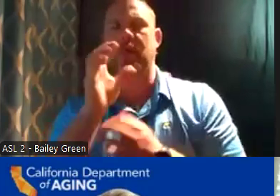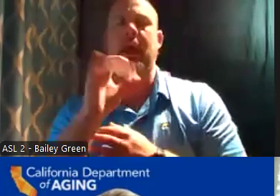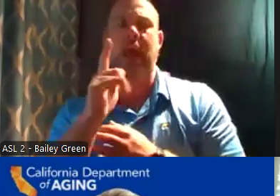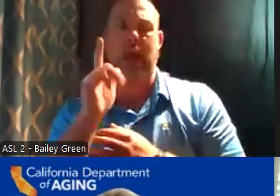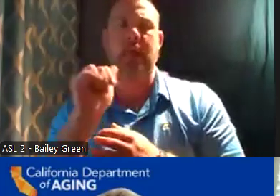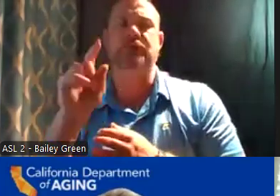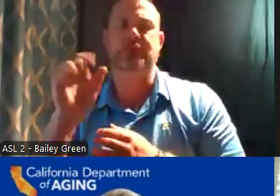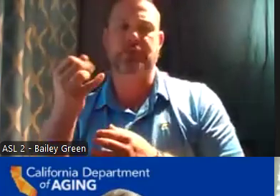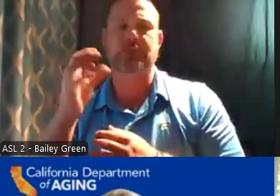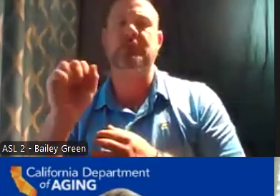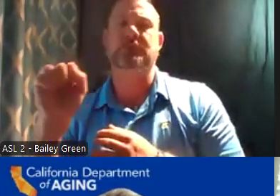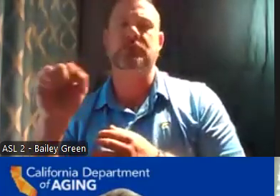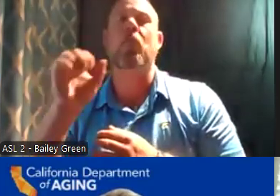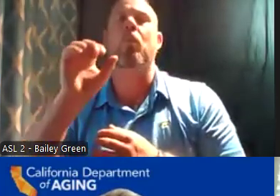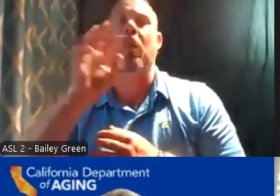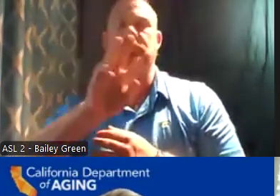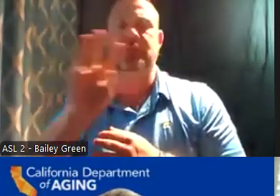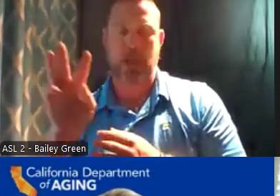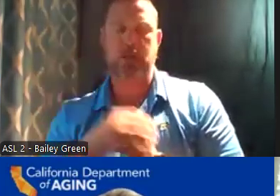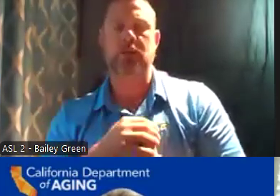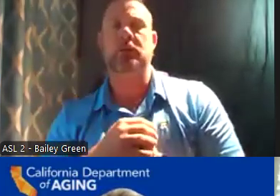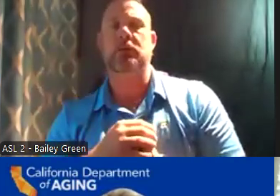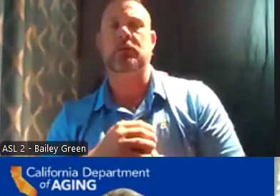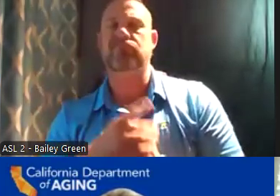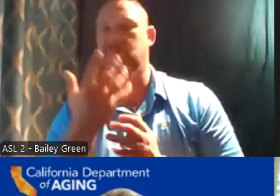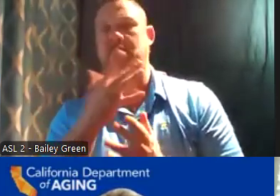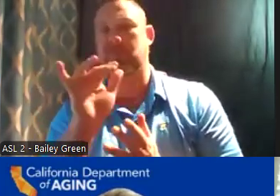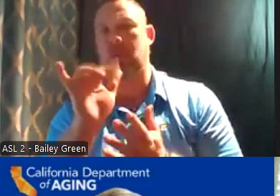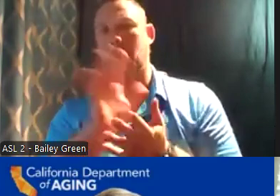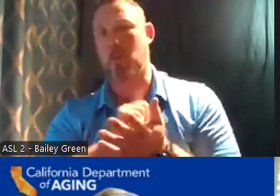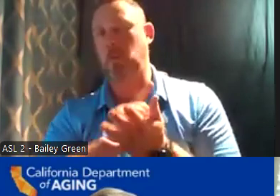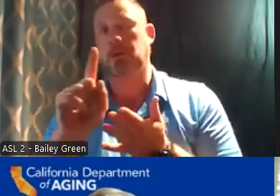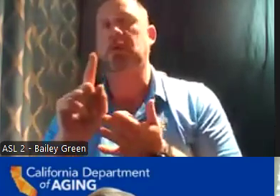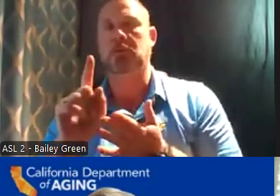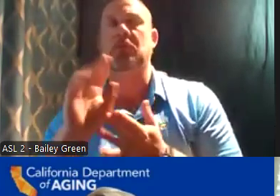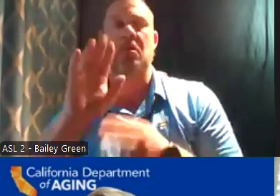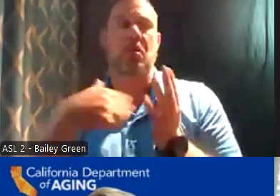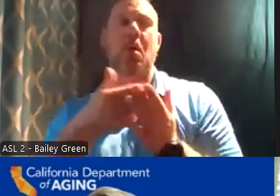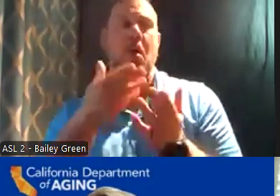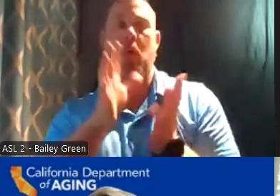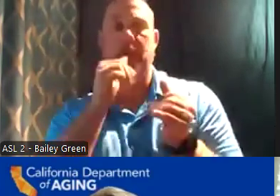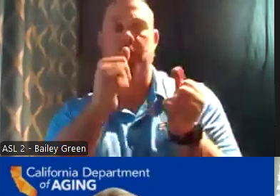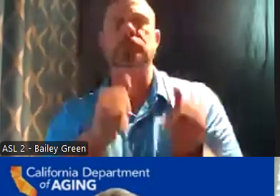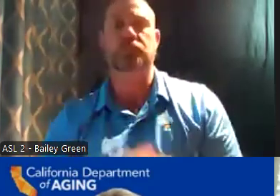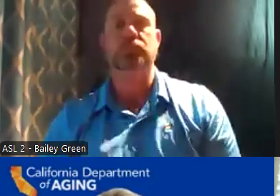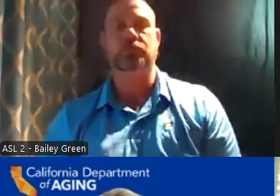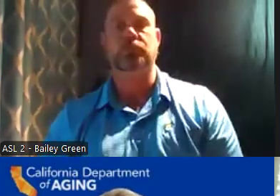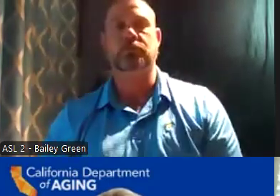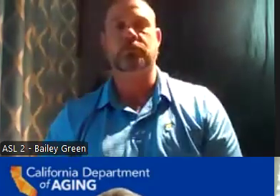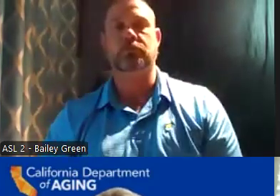website in a week or so. So all the materials will be posted.